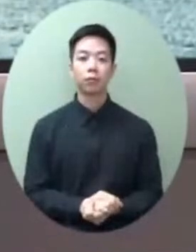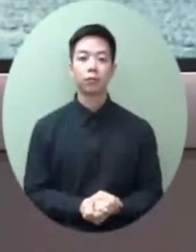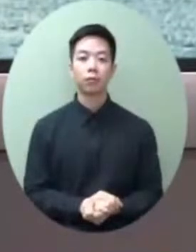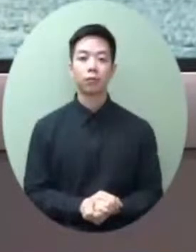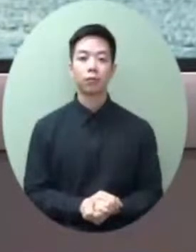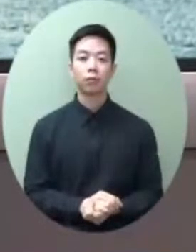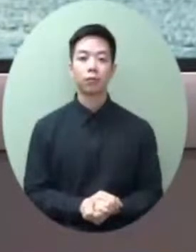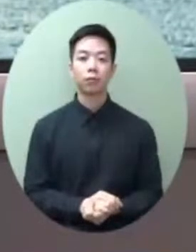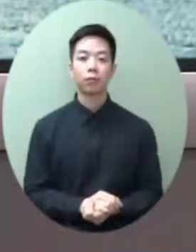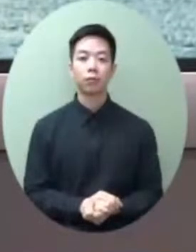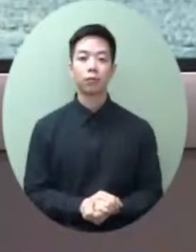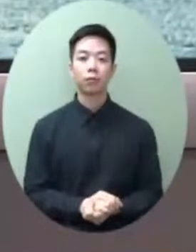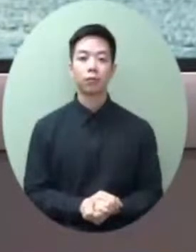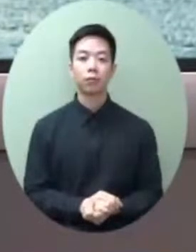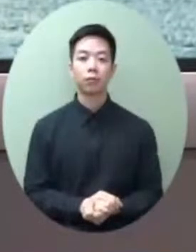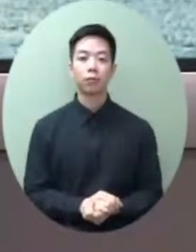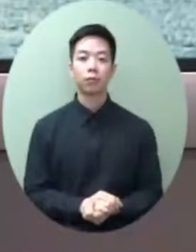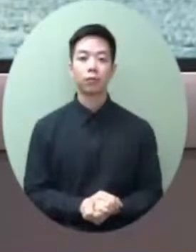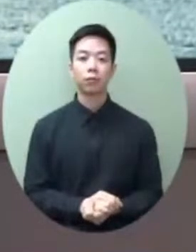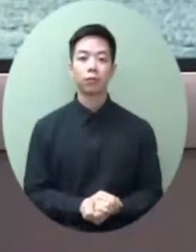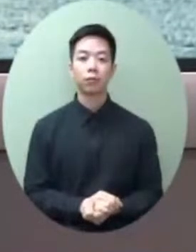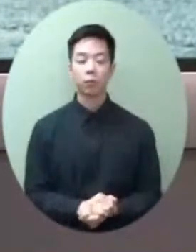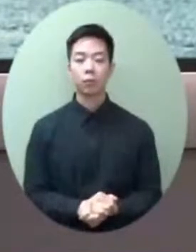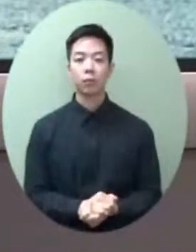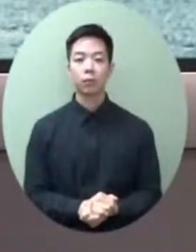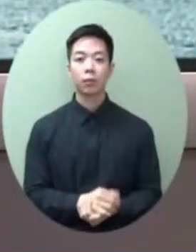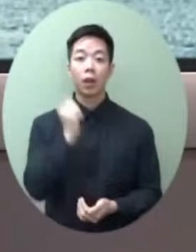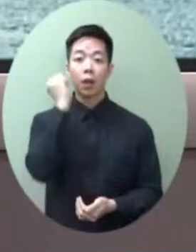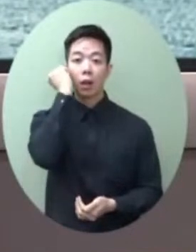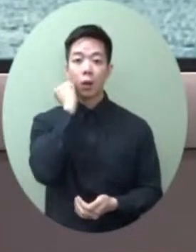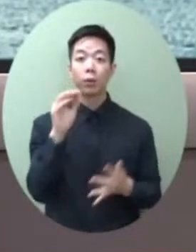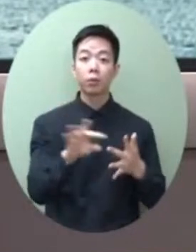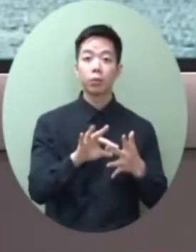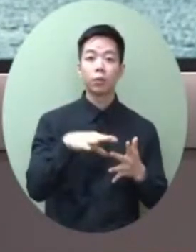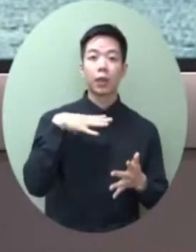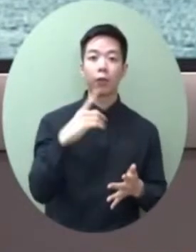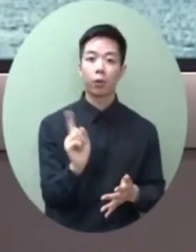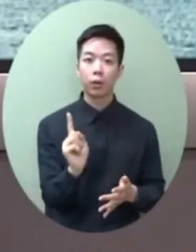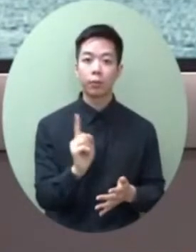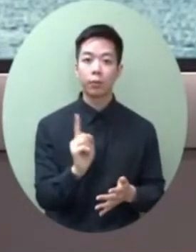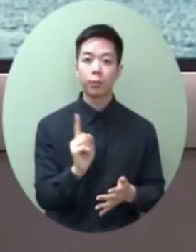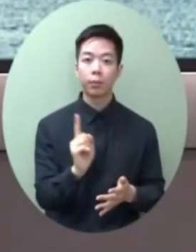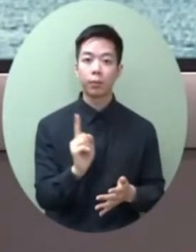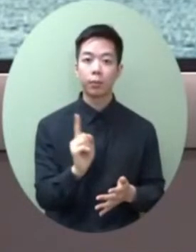It has to do with the highly infectious nature of the Delta variant. For the